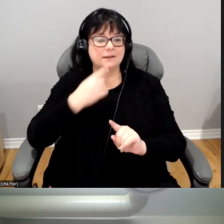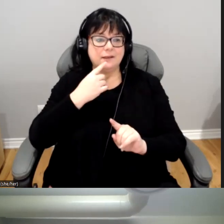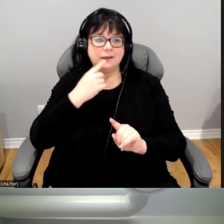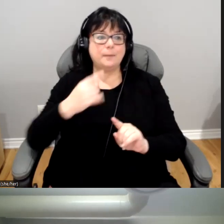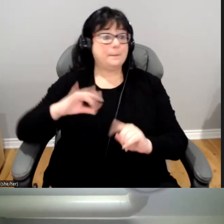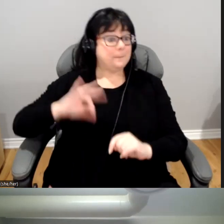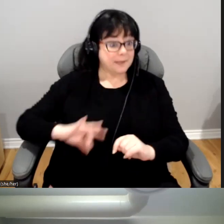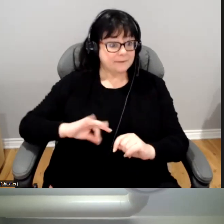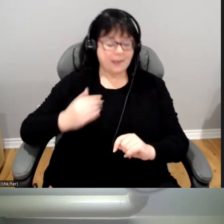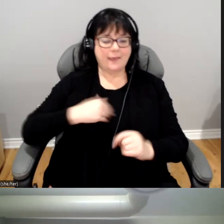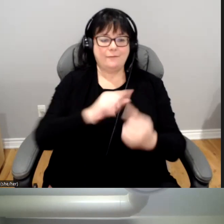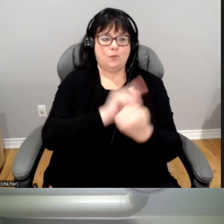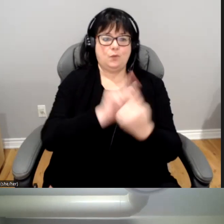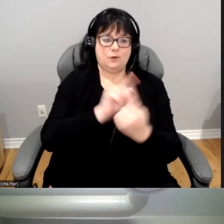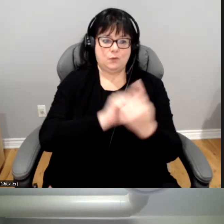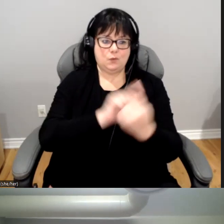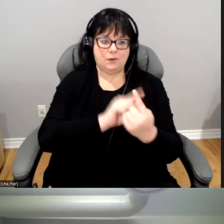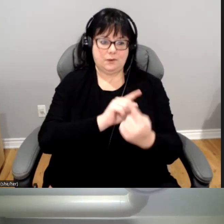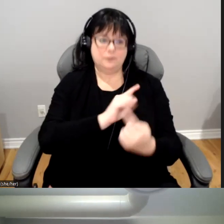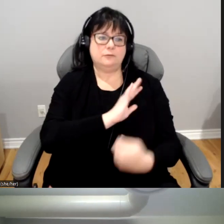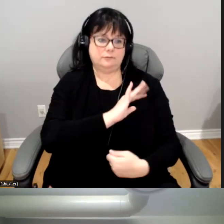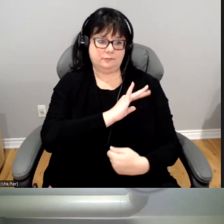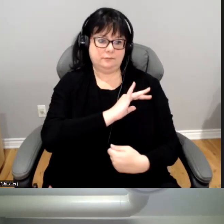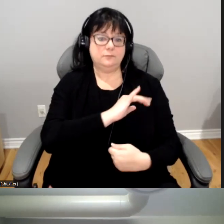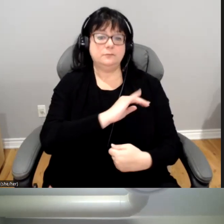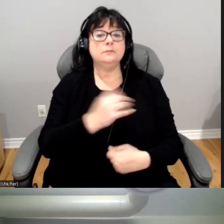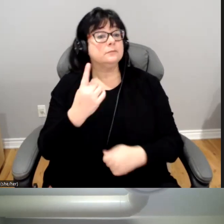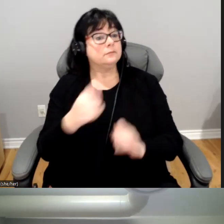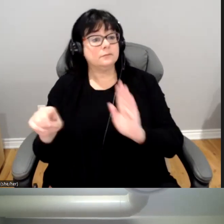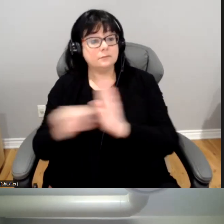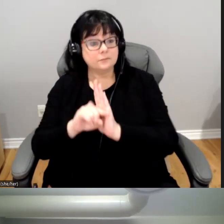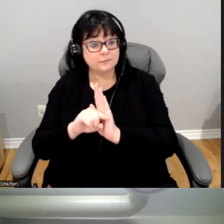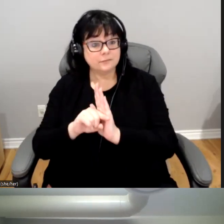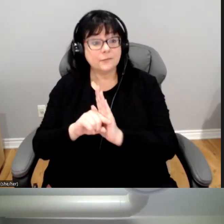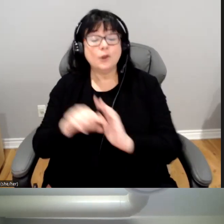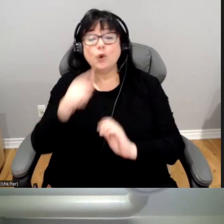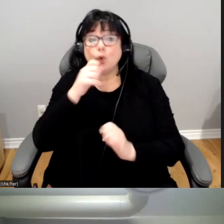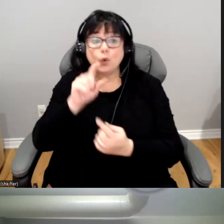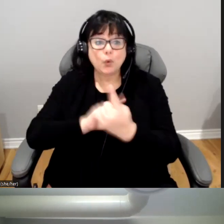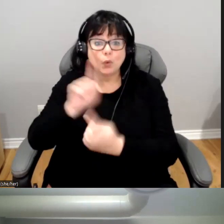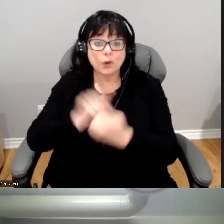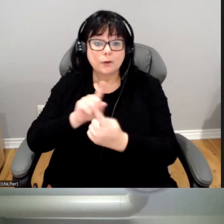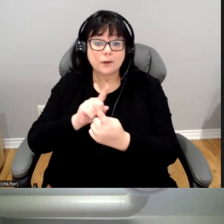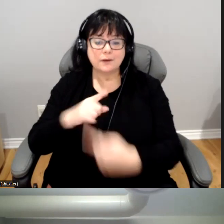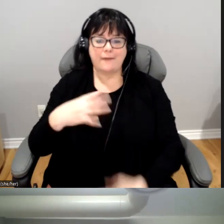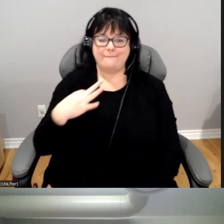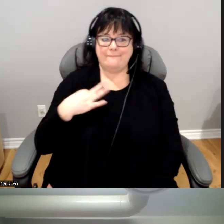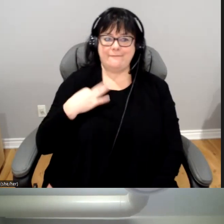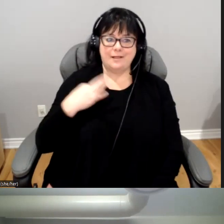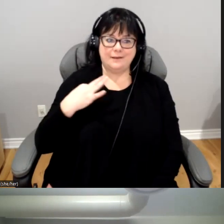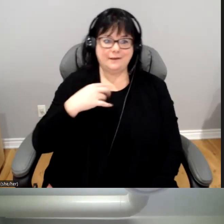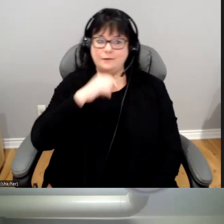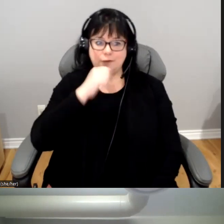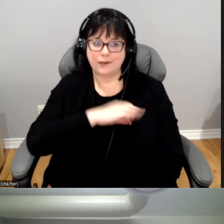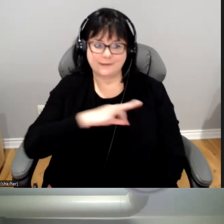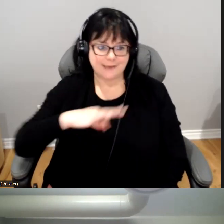The downside to that is the one-to-one tutoring is often done by volunteers. So getting the right match for